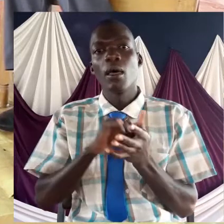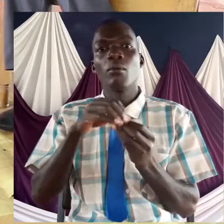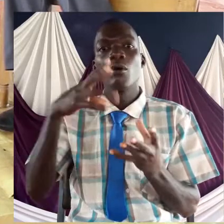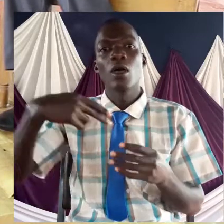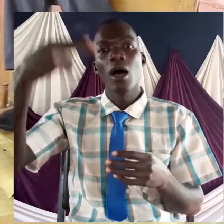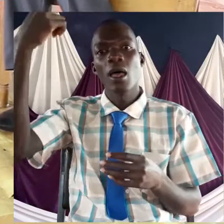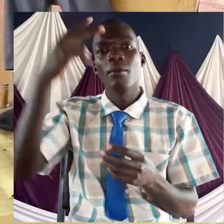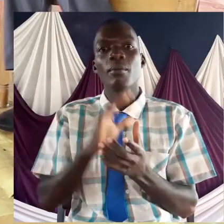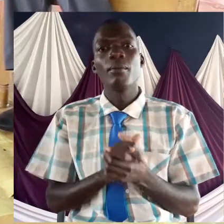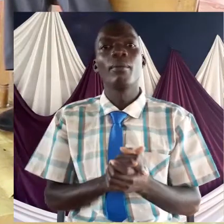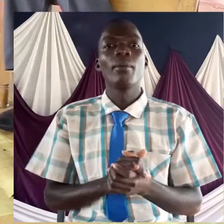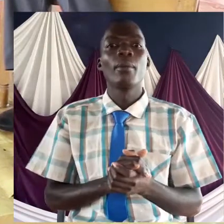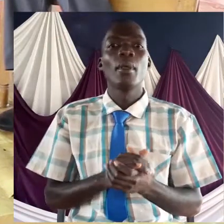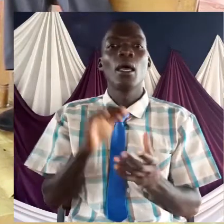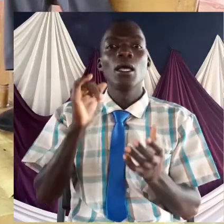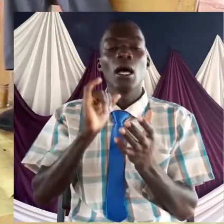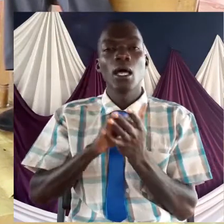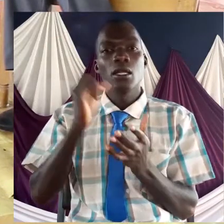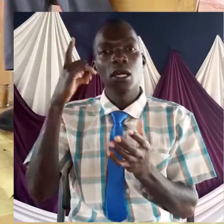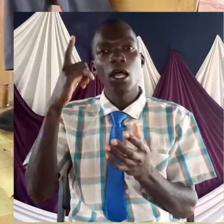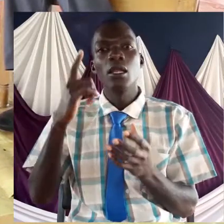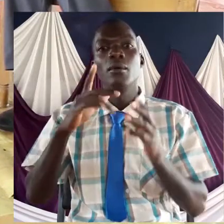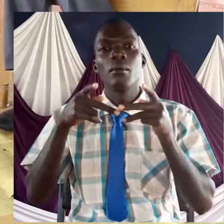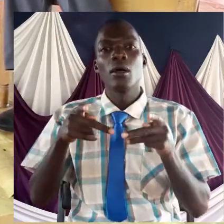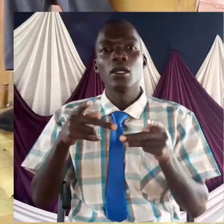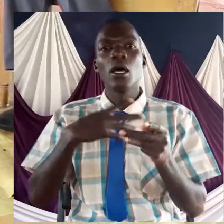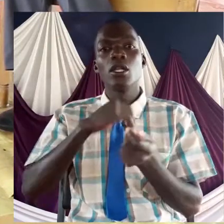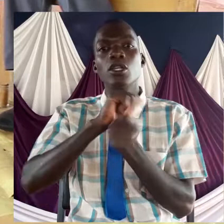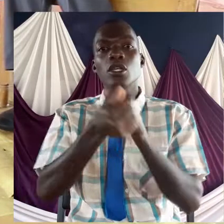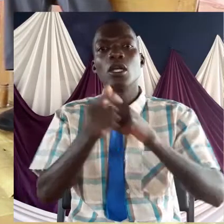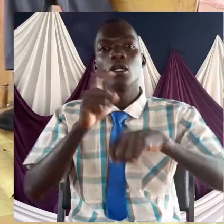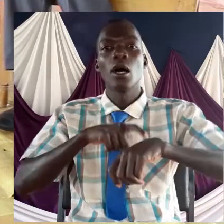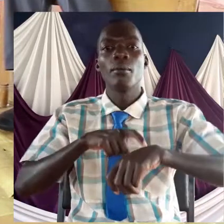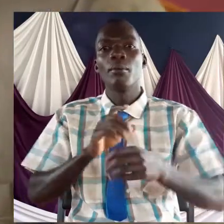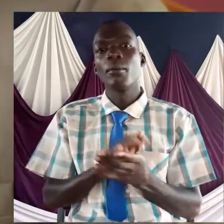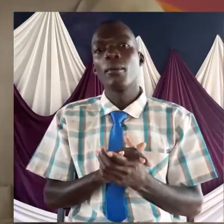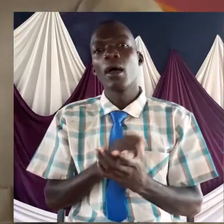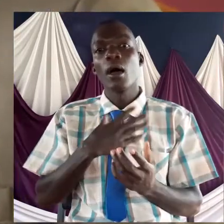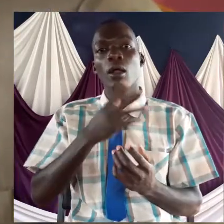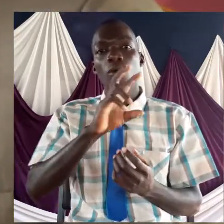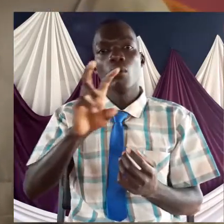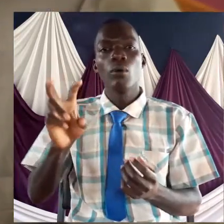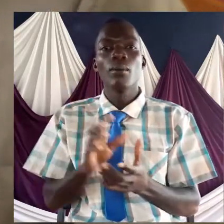Most High, and shall intend to change times and law.